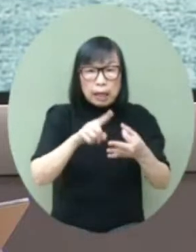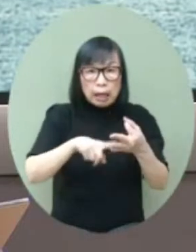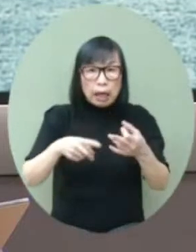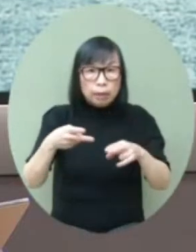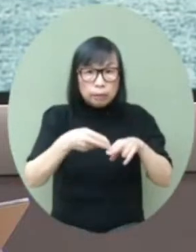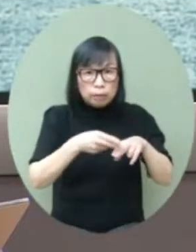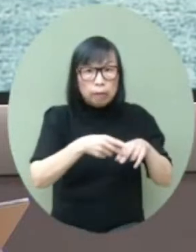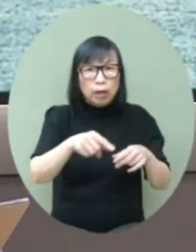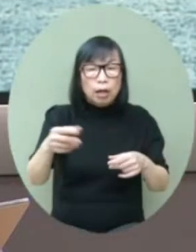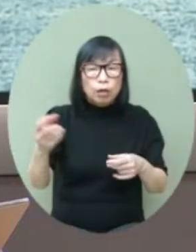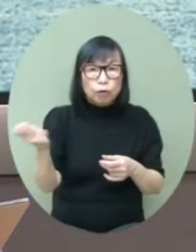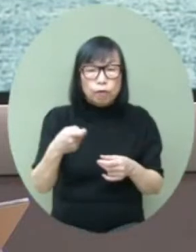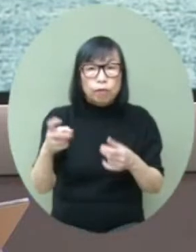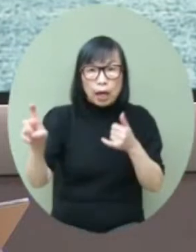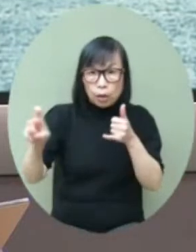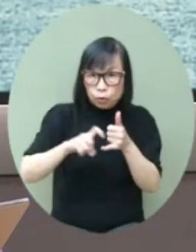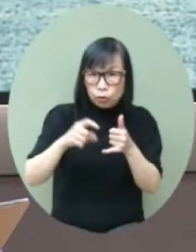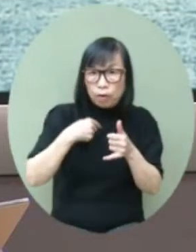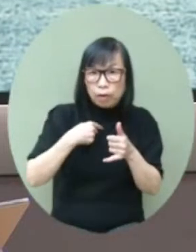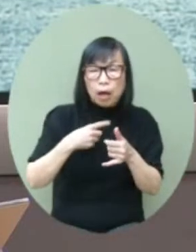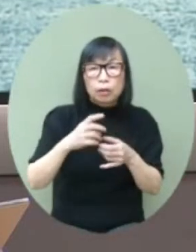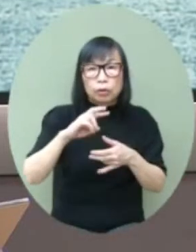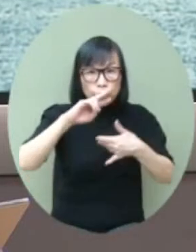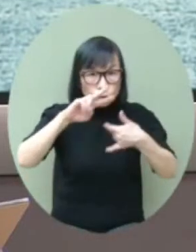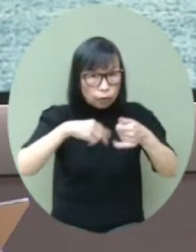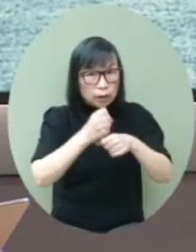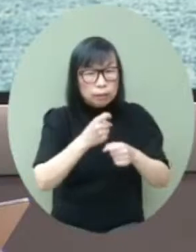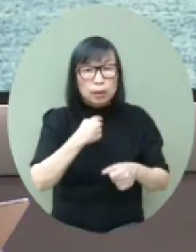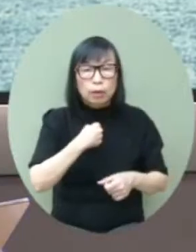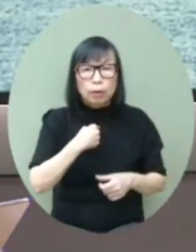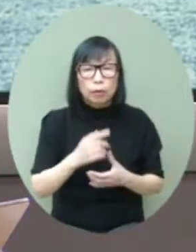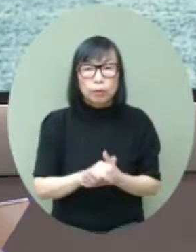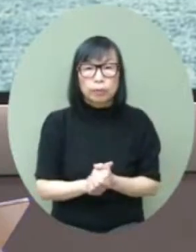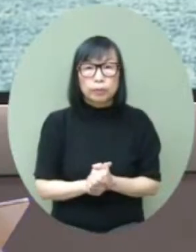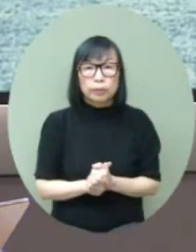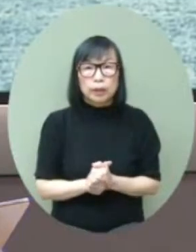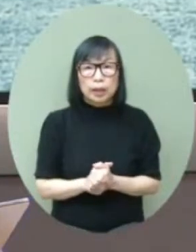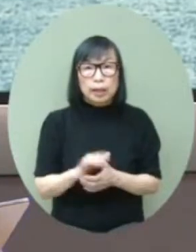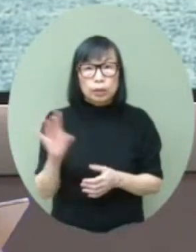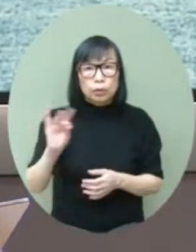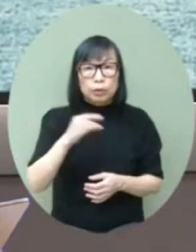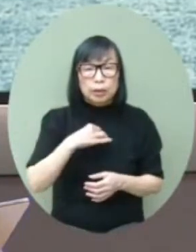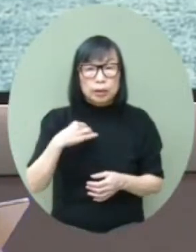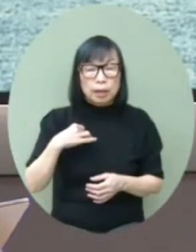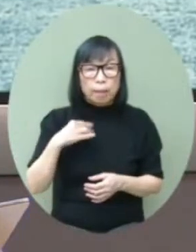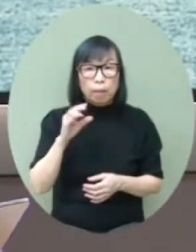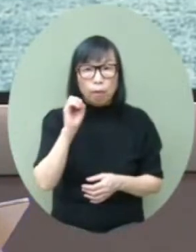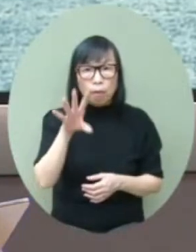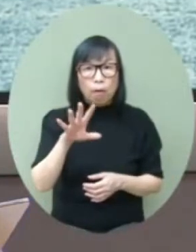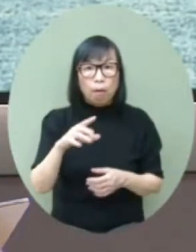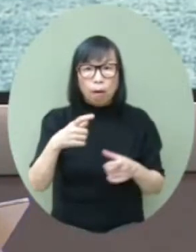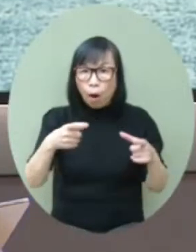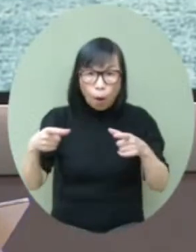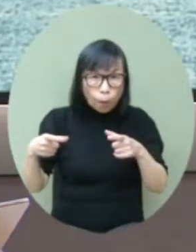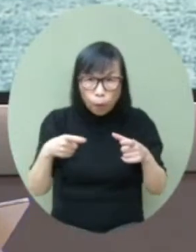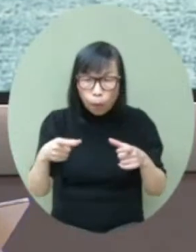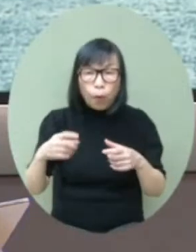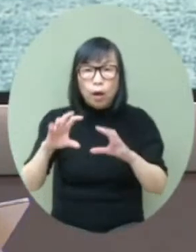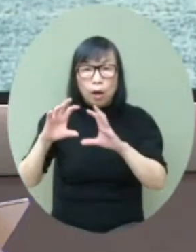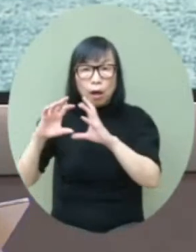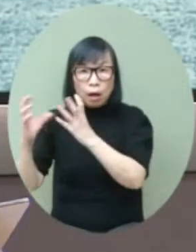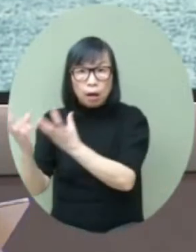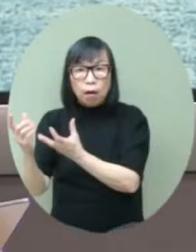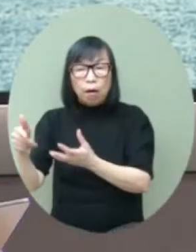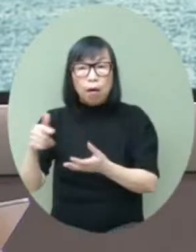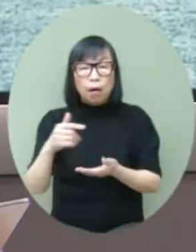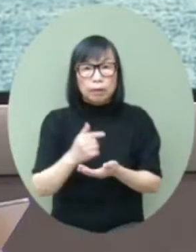and also the East Ocean Lafayette restaurant, they should contact us as soon as possible and take a test. As for the